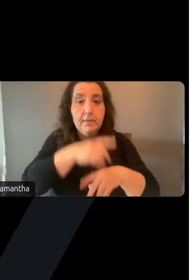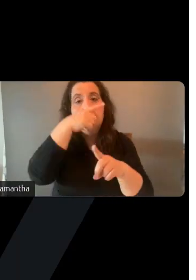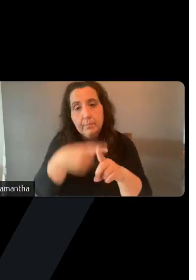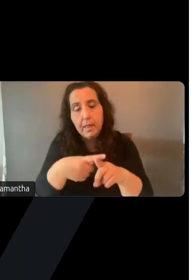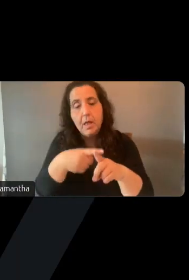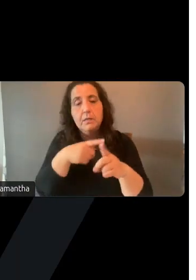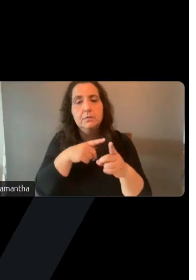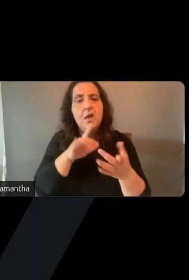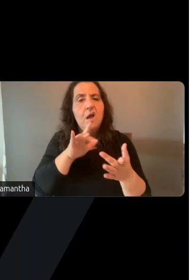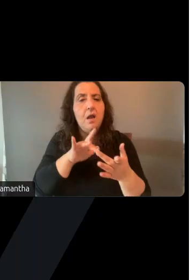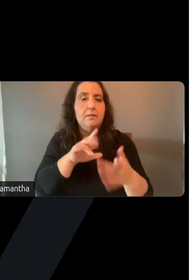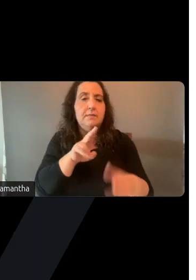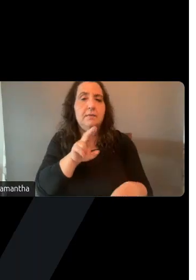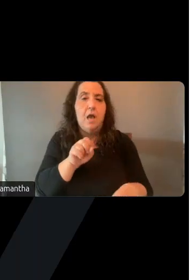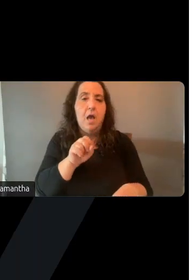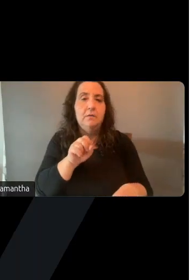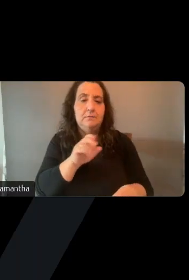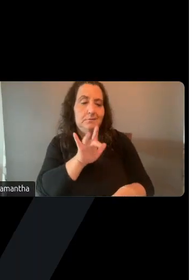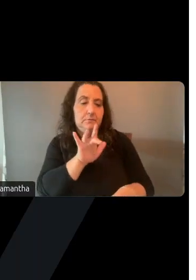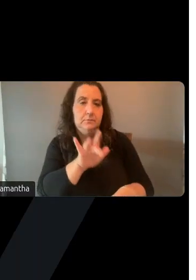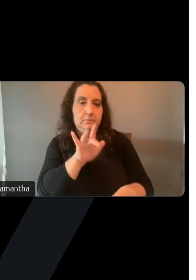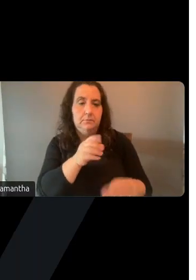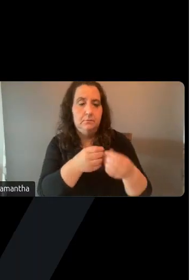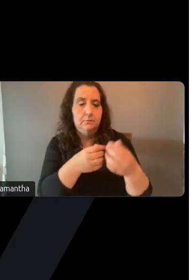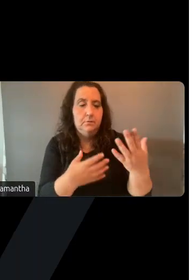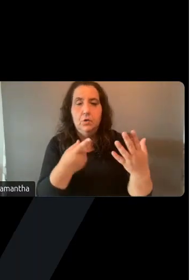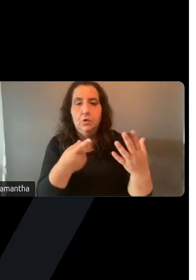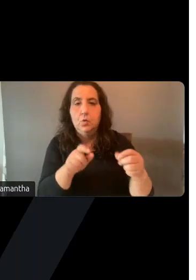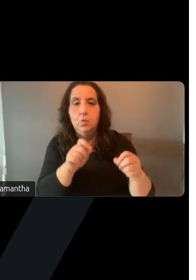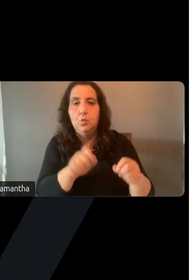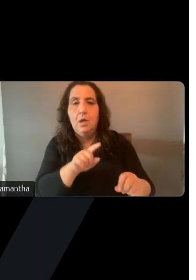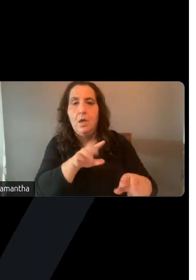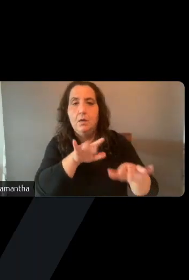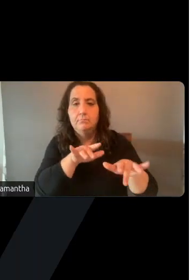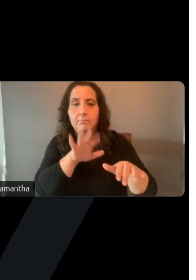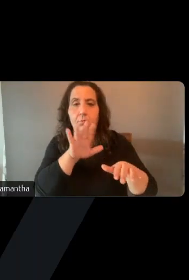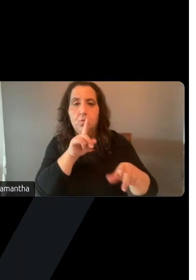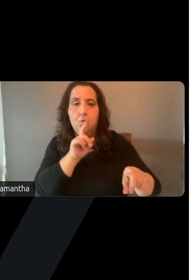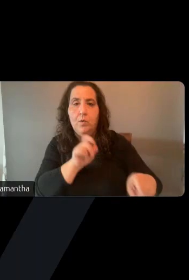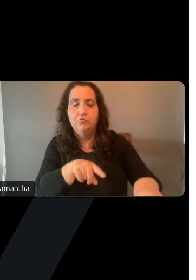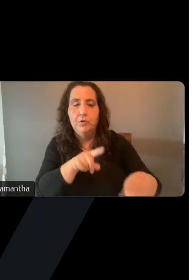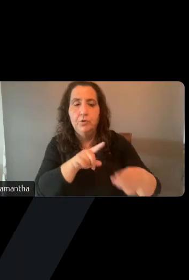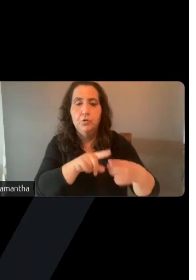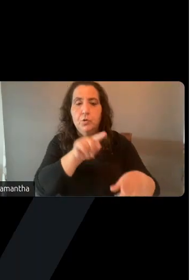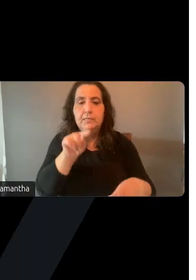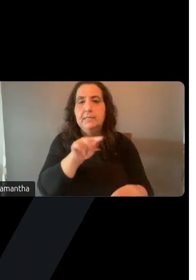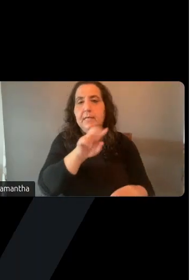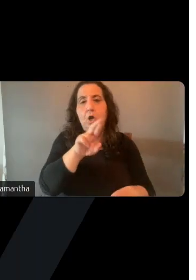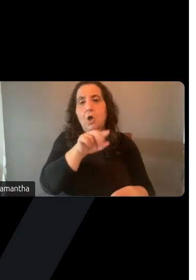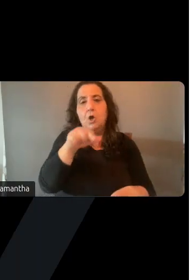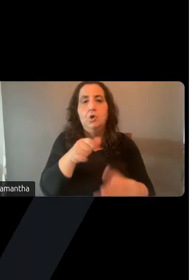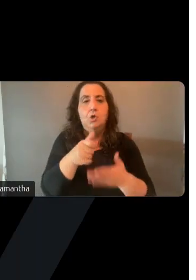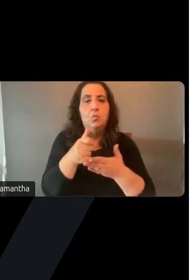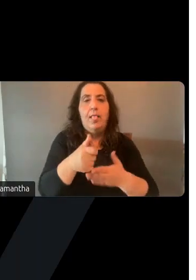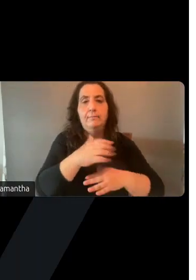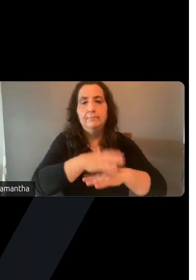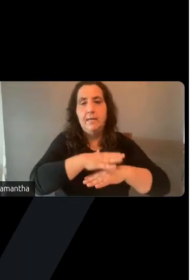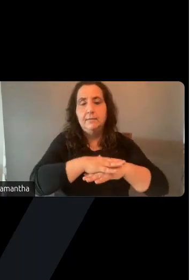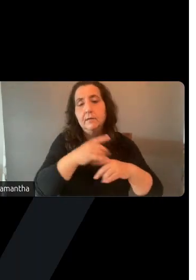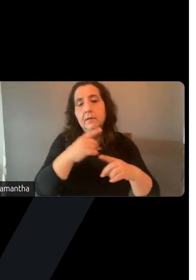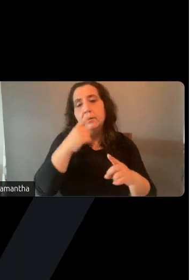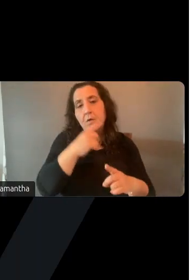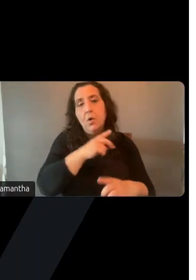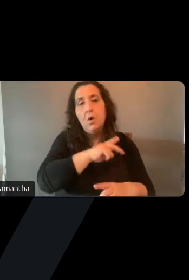Contact Us button where you can submit your question to the TRQ help desk for a